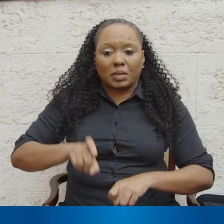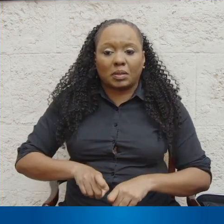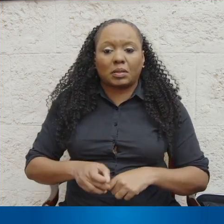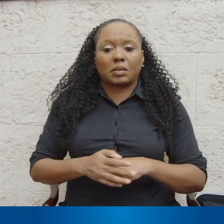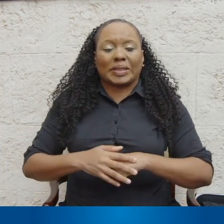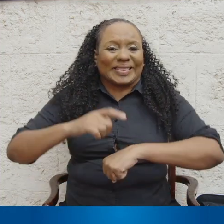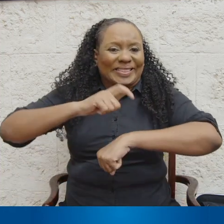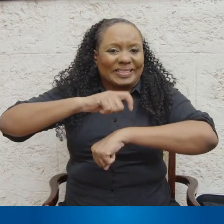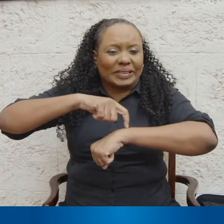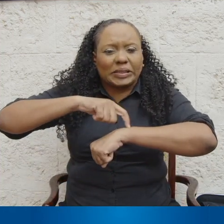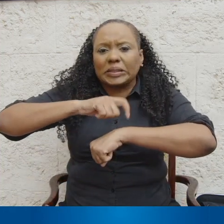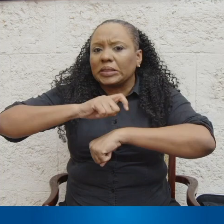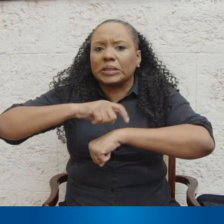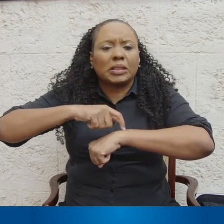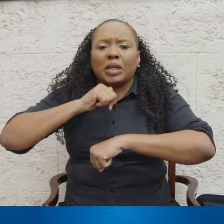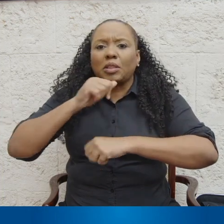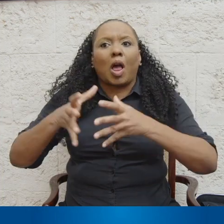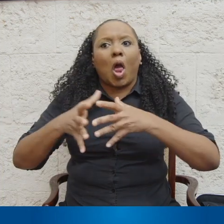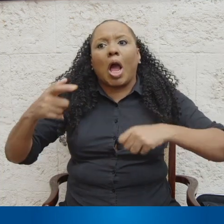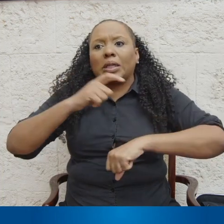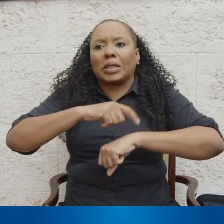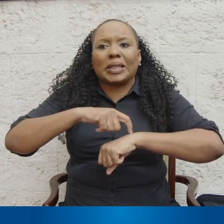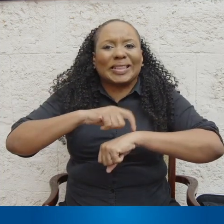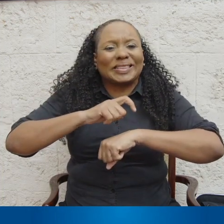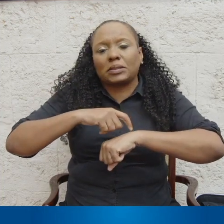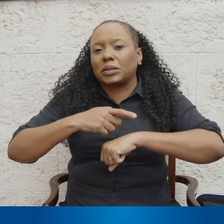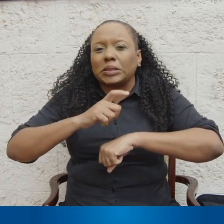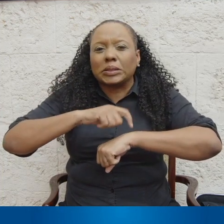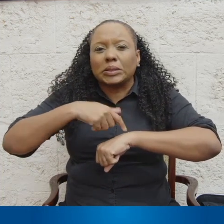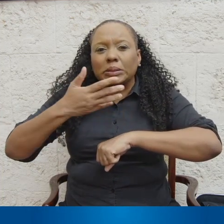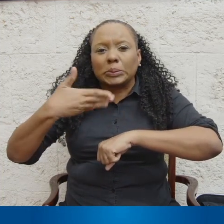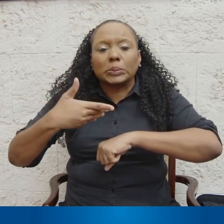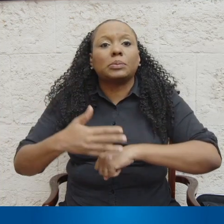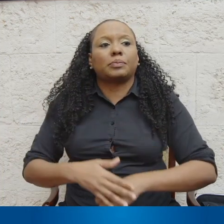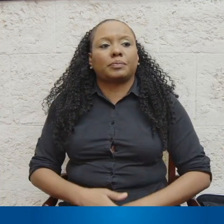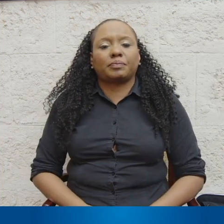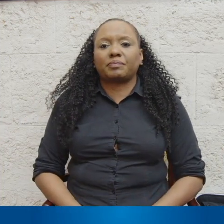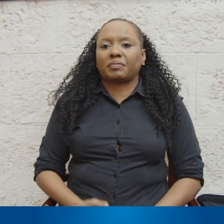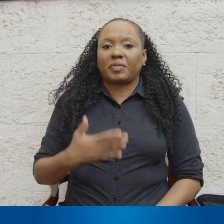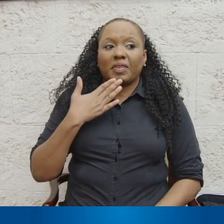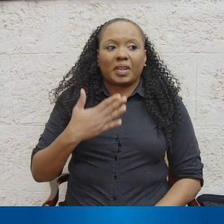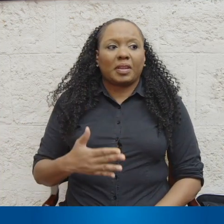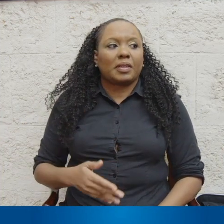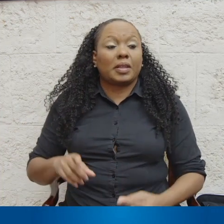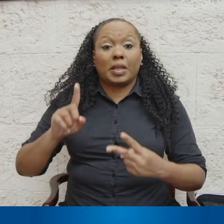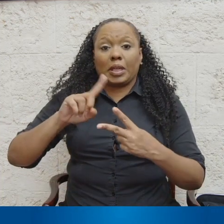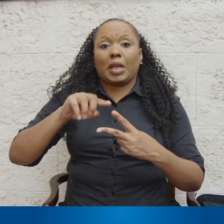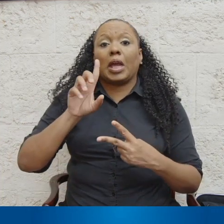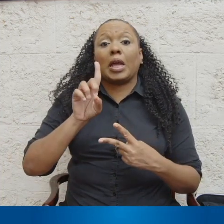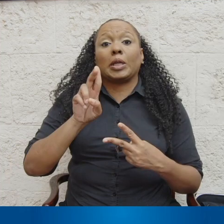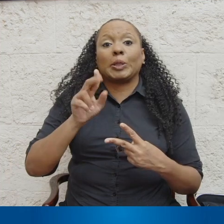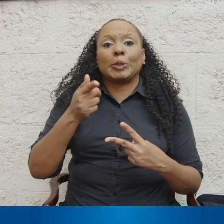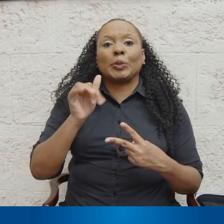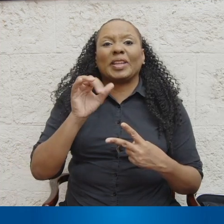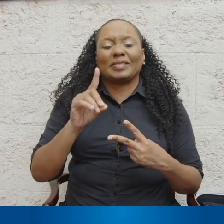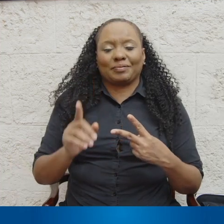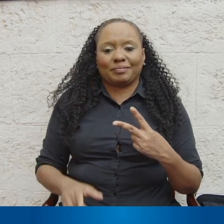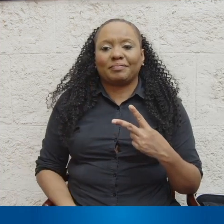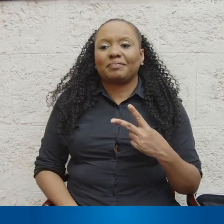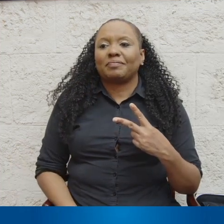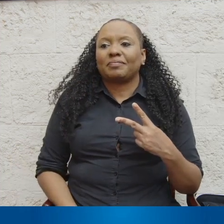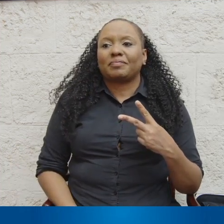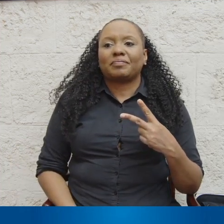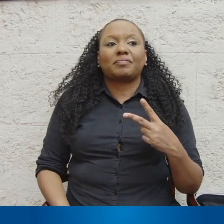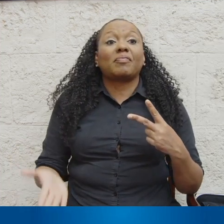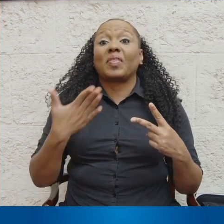serious time constraint today. So thank you very much, Lisa. Thank you, Minister. Minister Duguid. Thank you very much, and good